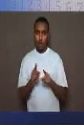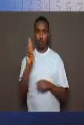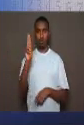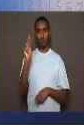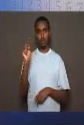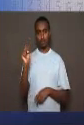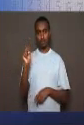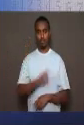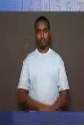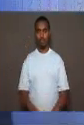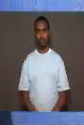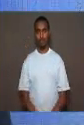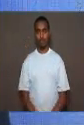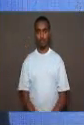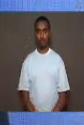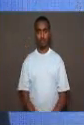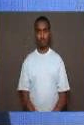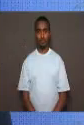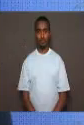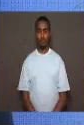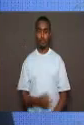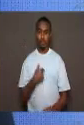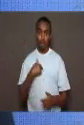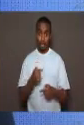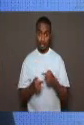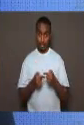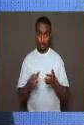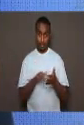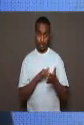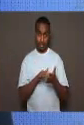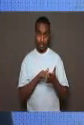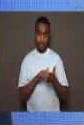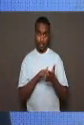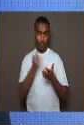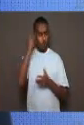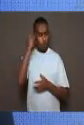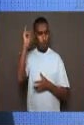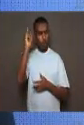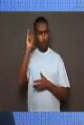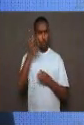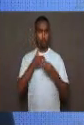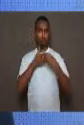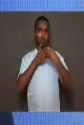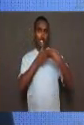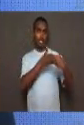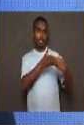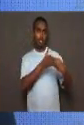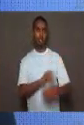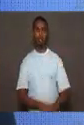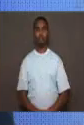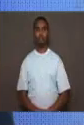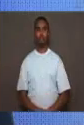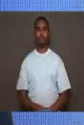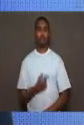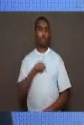United Nations. We are going to study the concept of leadership. We